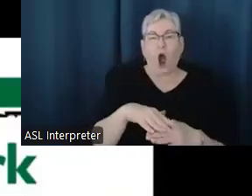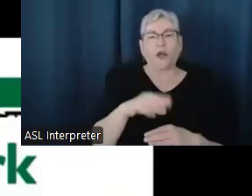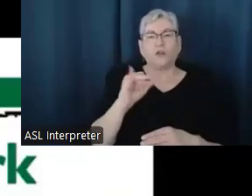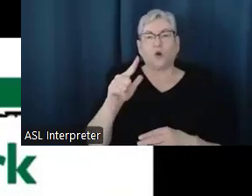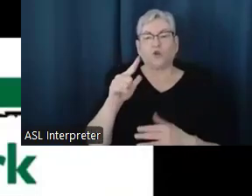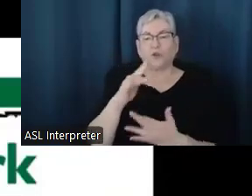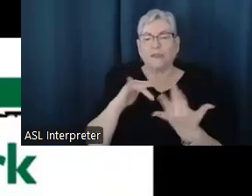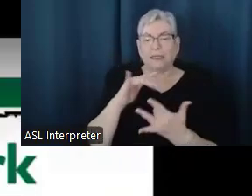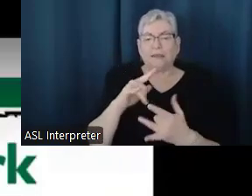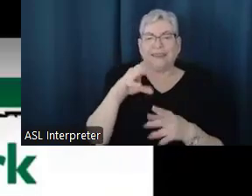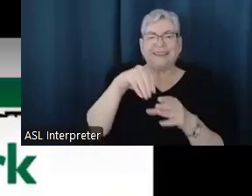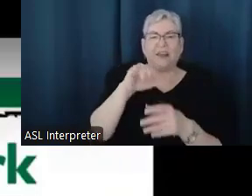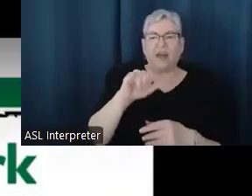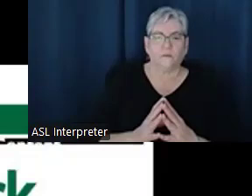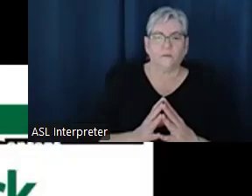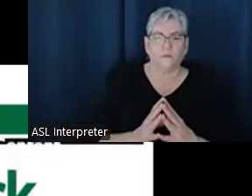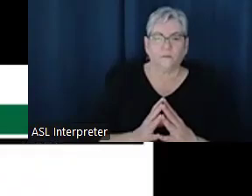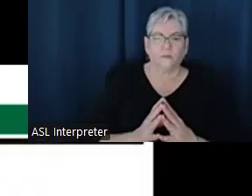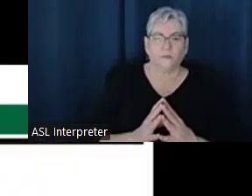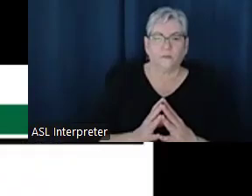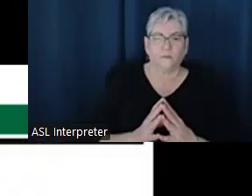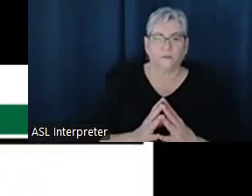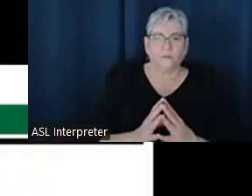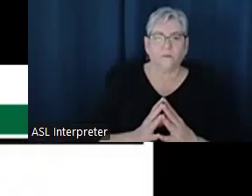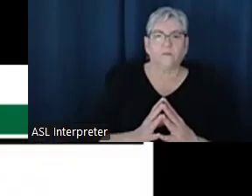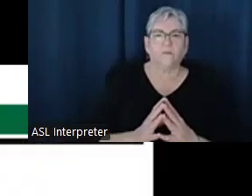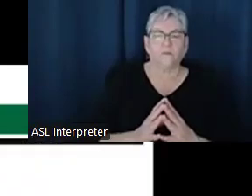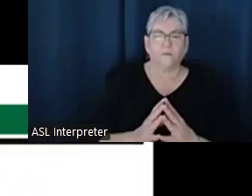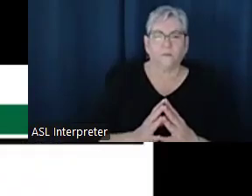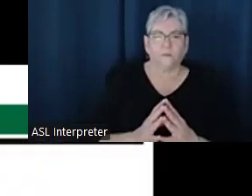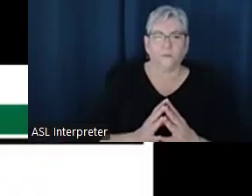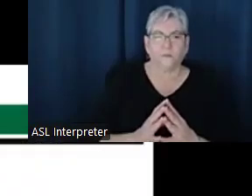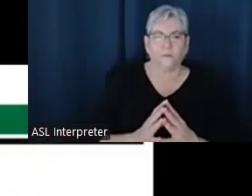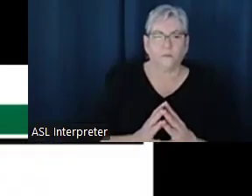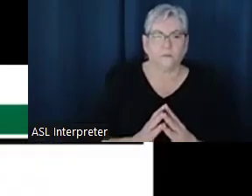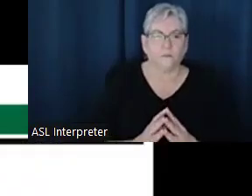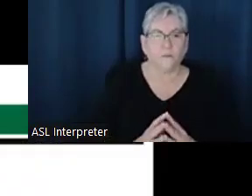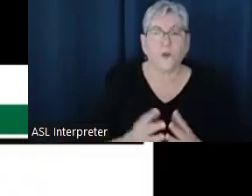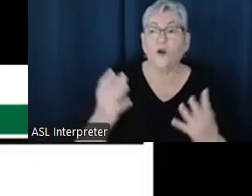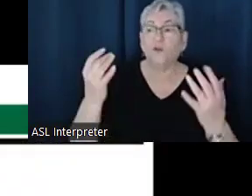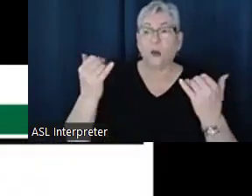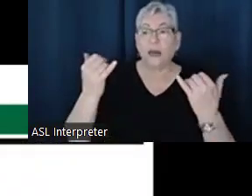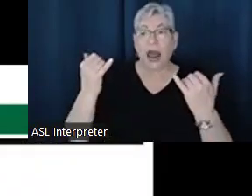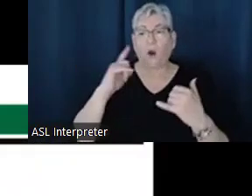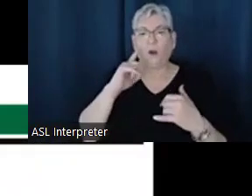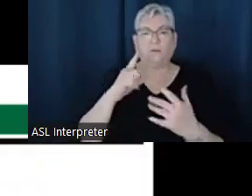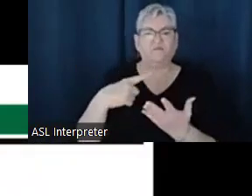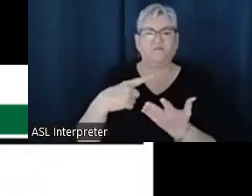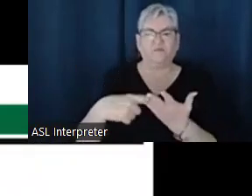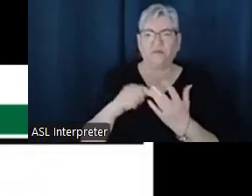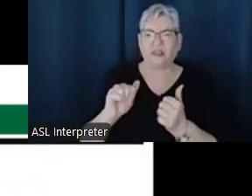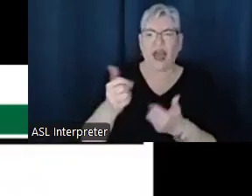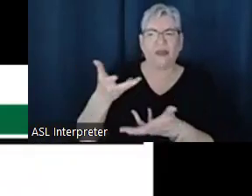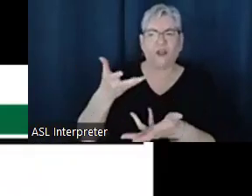as well. So we're now going to get into some of that interaction. So my